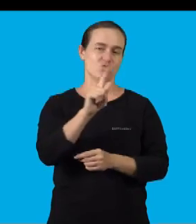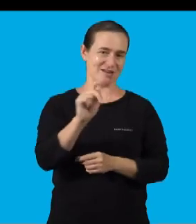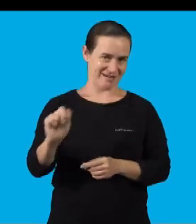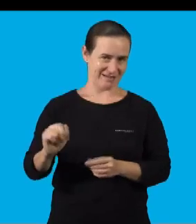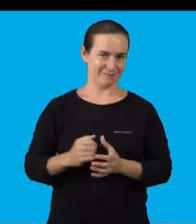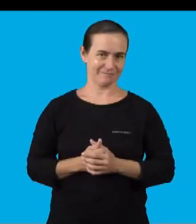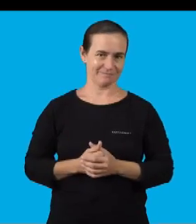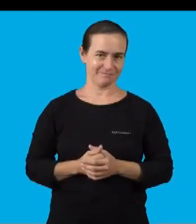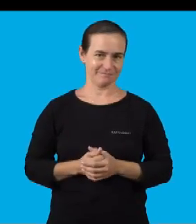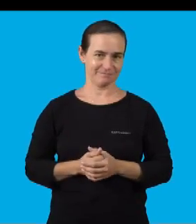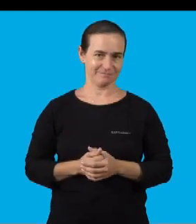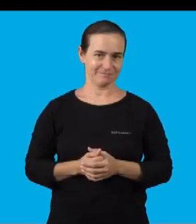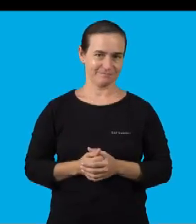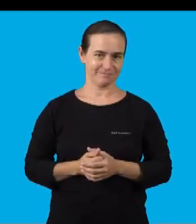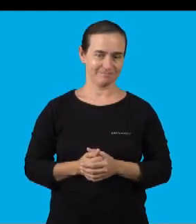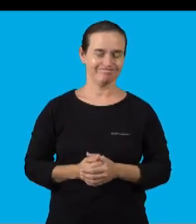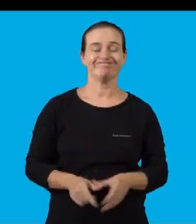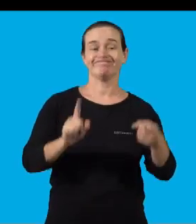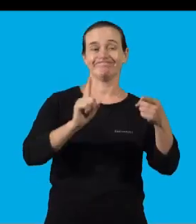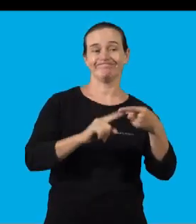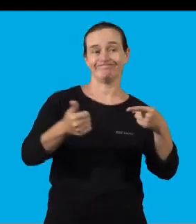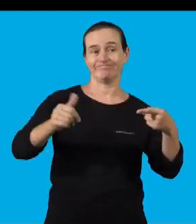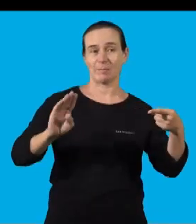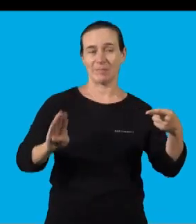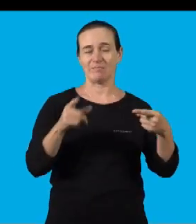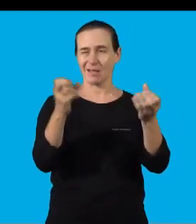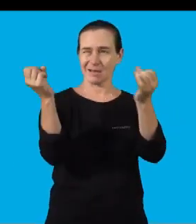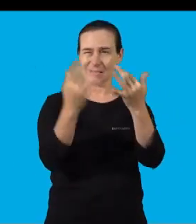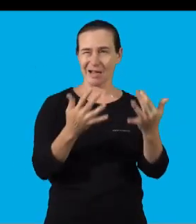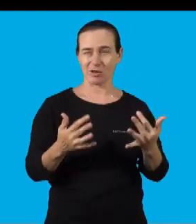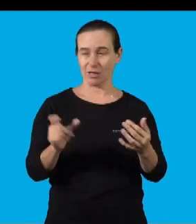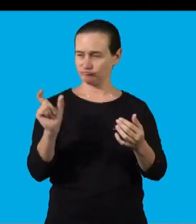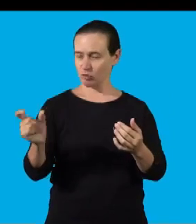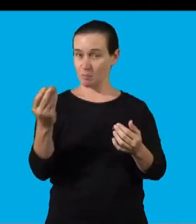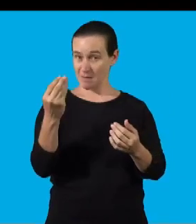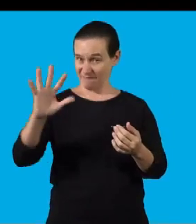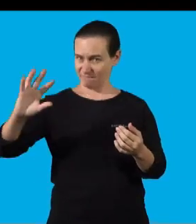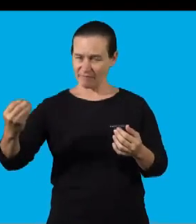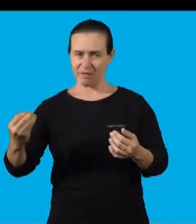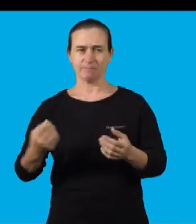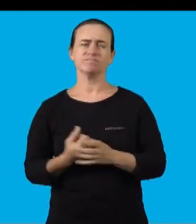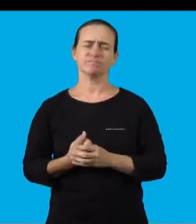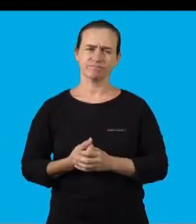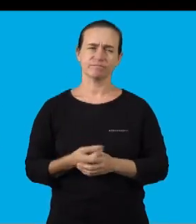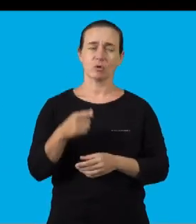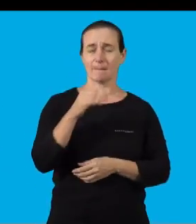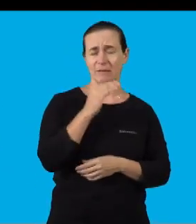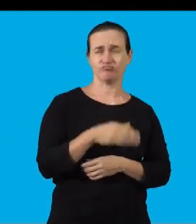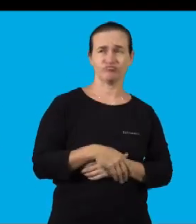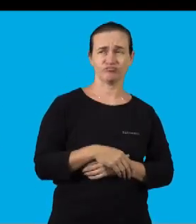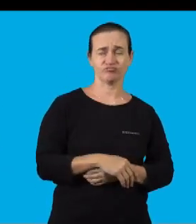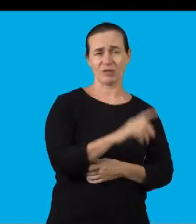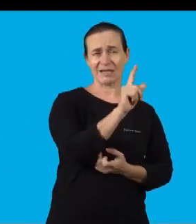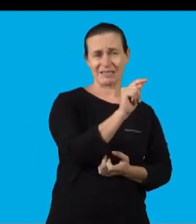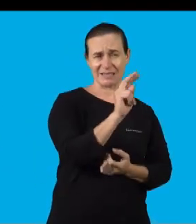Tn. Let's look at the next question that says, calculate the 50th term. So now that we have our Tn, we know that